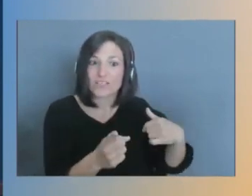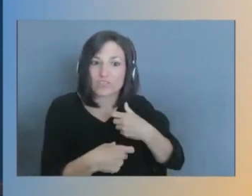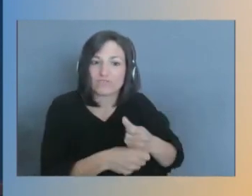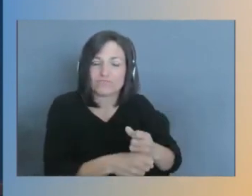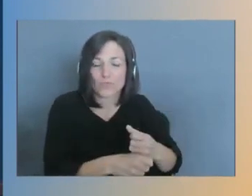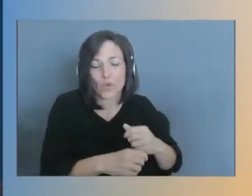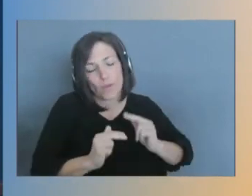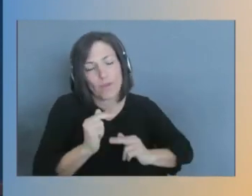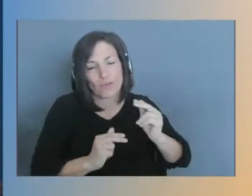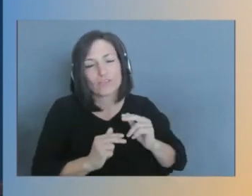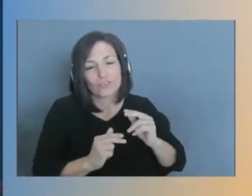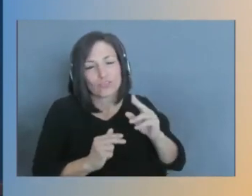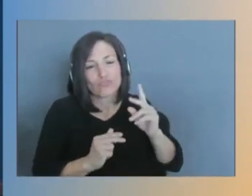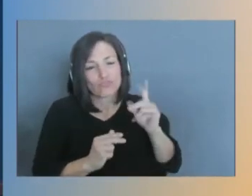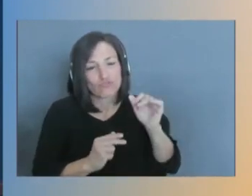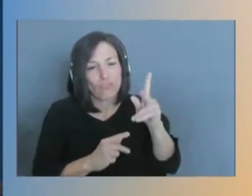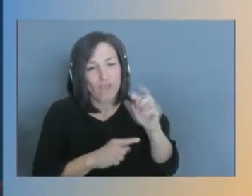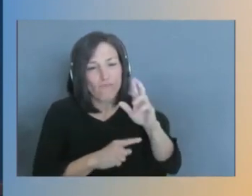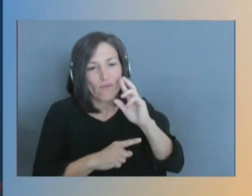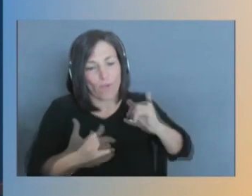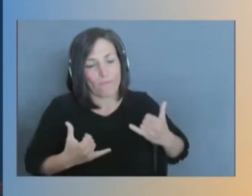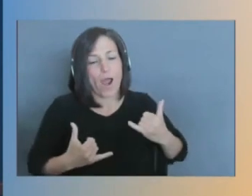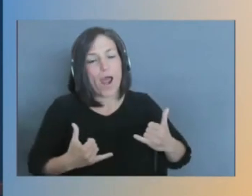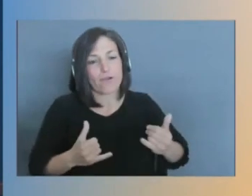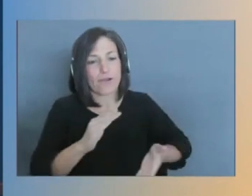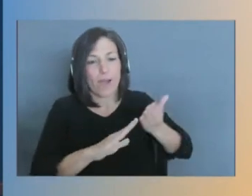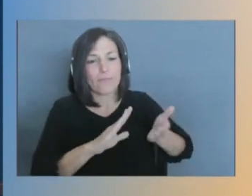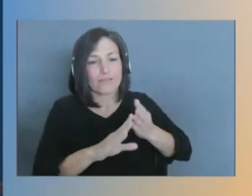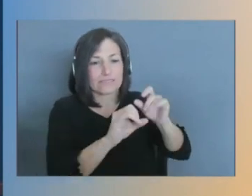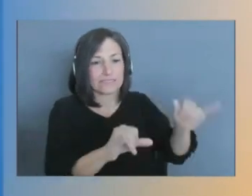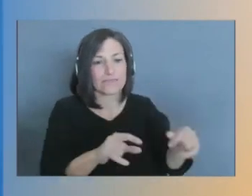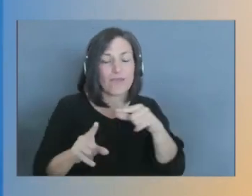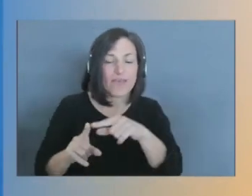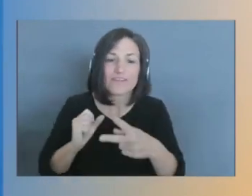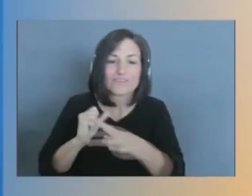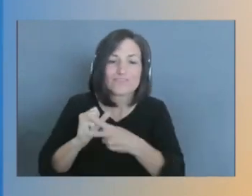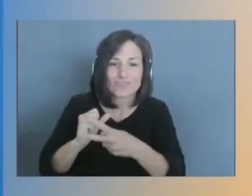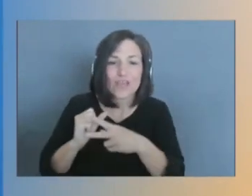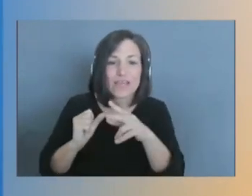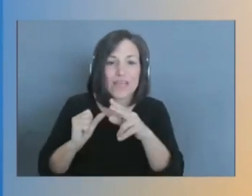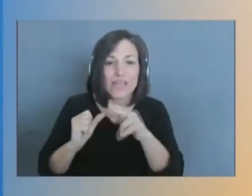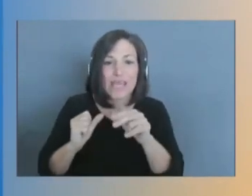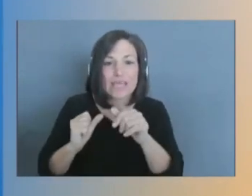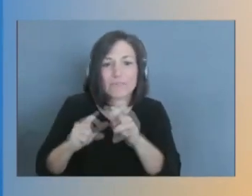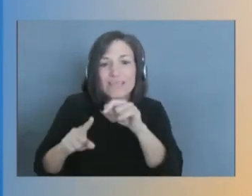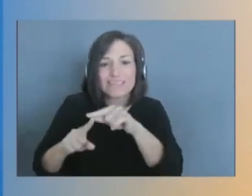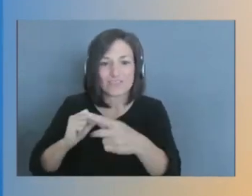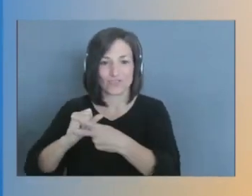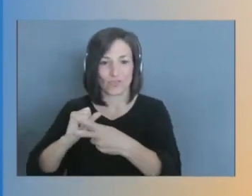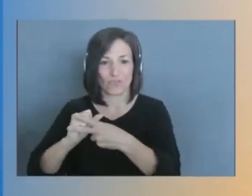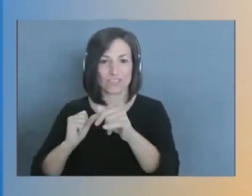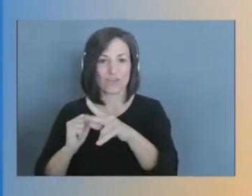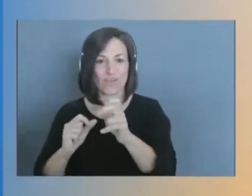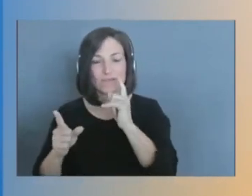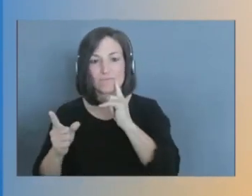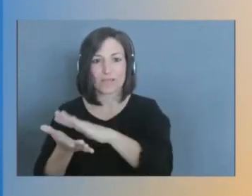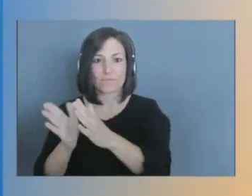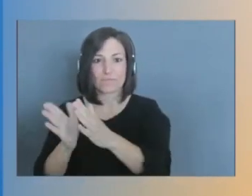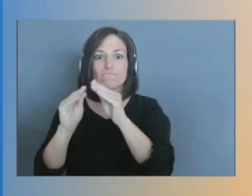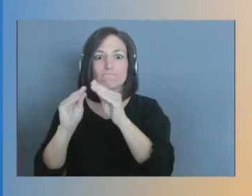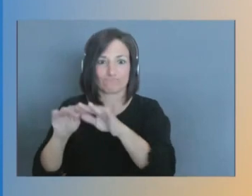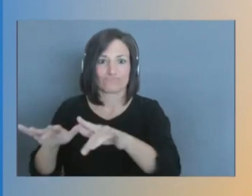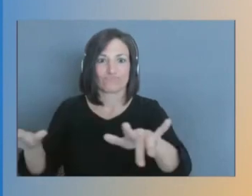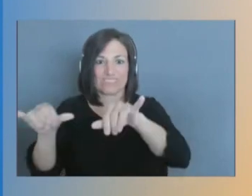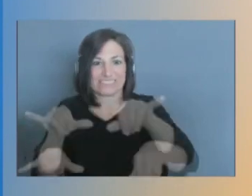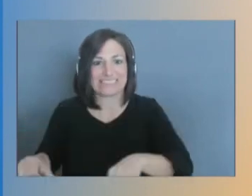all modern operating systems. And then an NVMe storage device, because NVMe has become a very pervasive standard in the industry. And